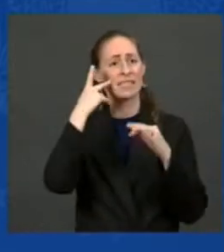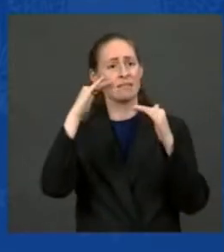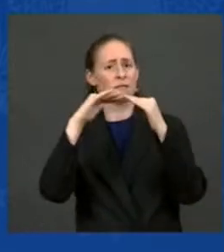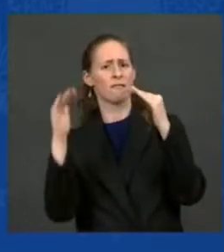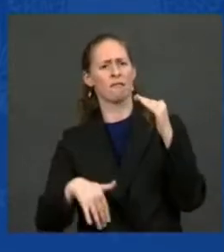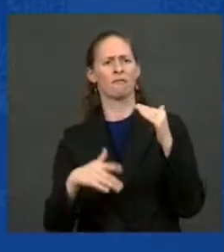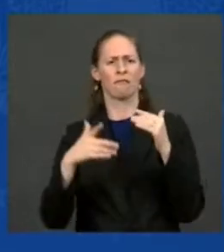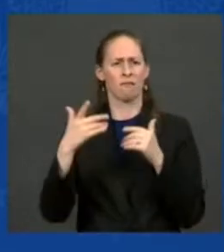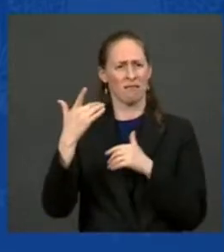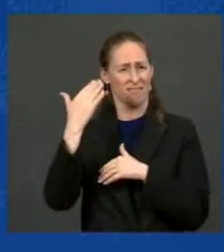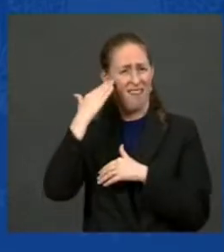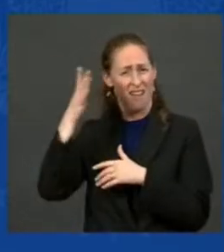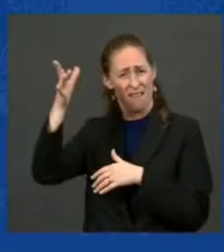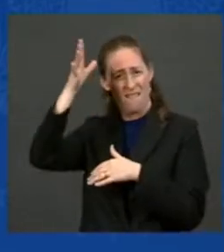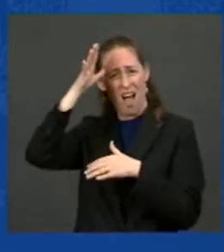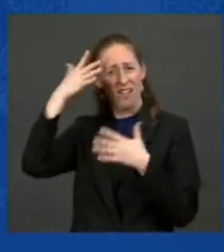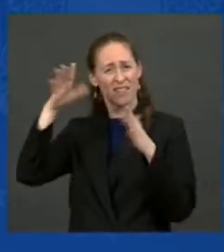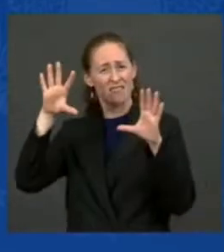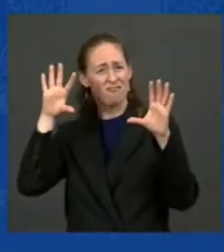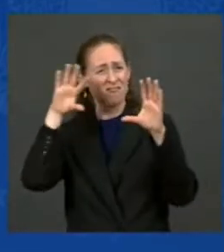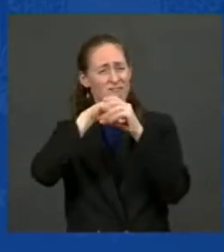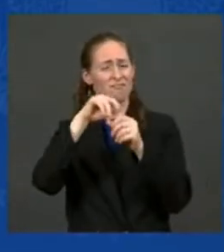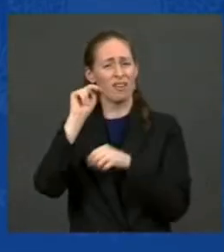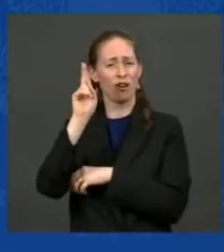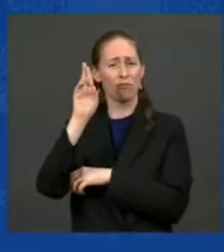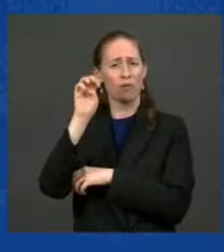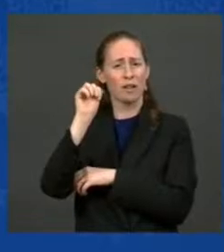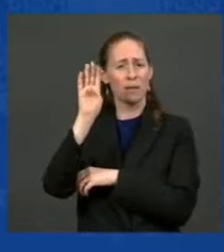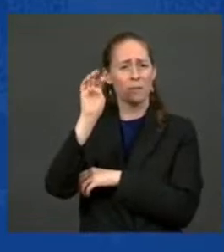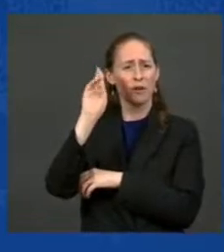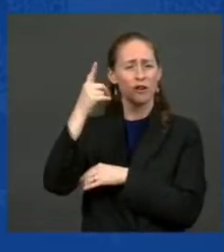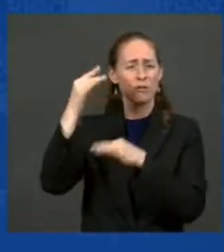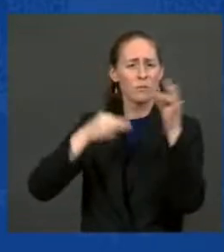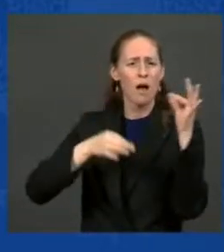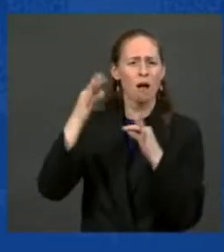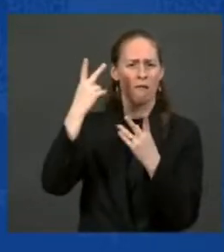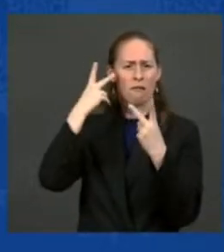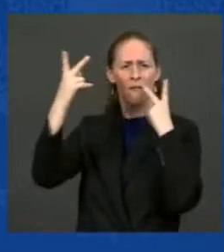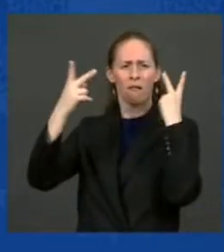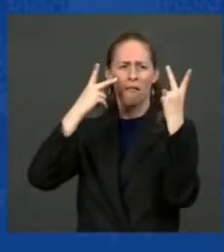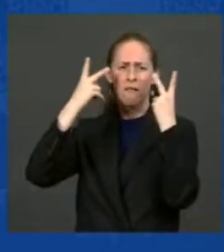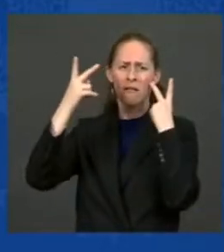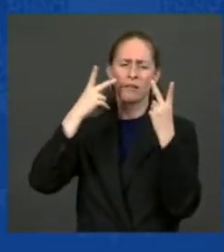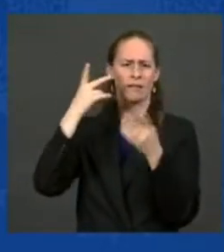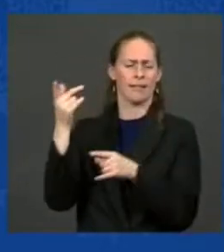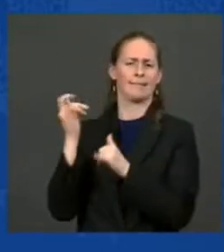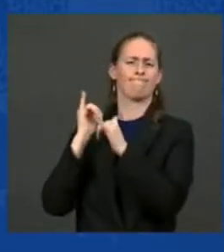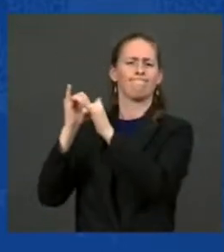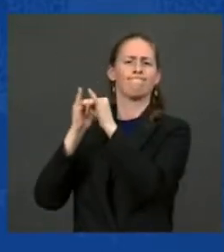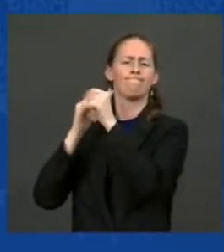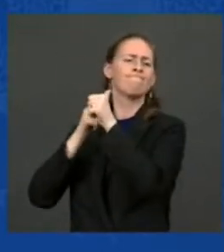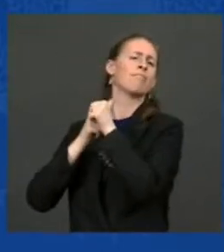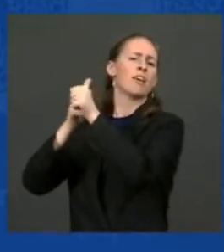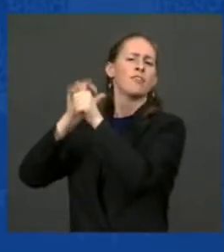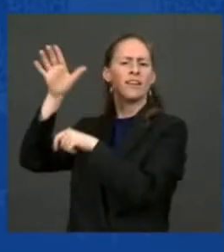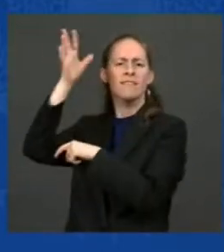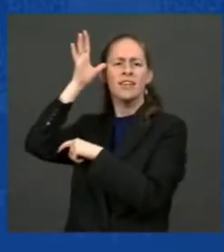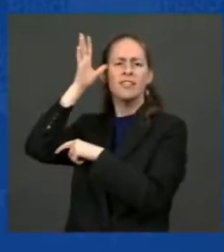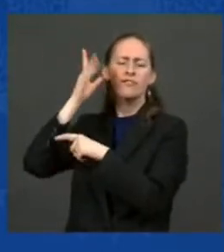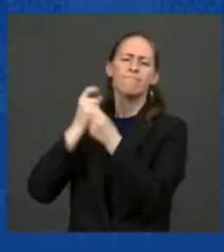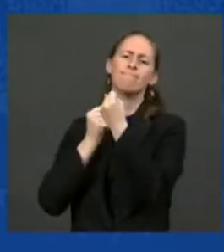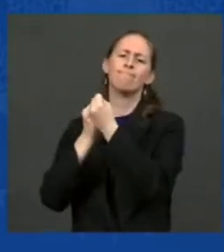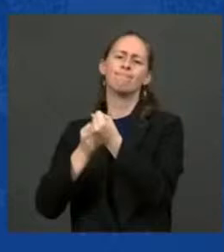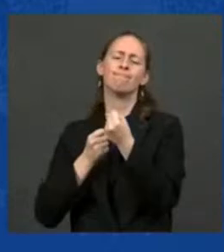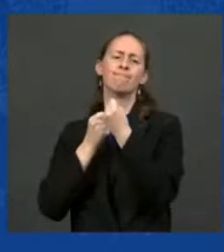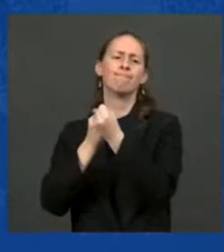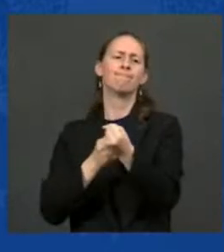Nuremberg being wrapped in the excesses of a war on terror. And he helped to create this center, growing